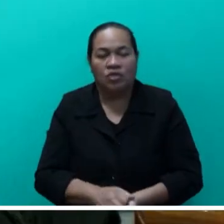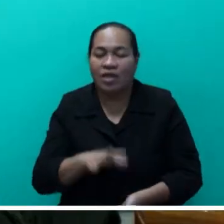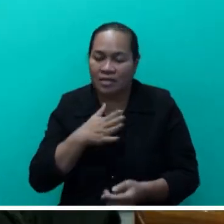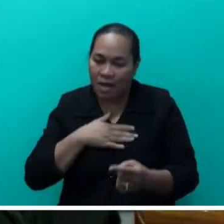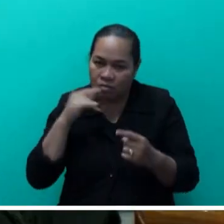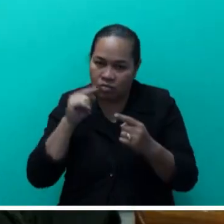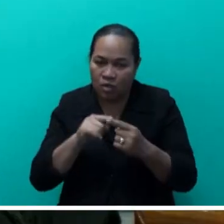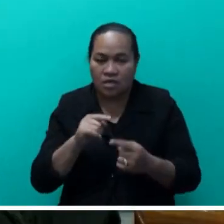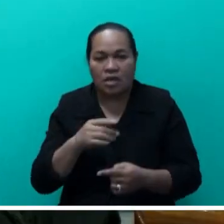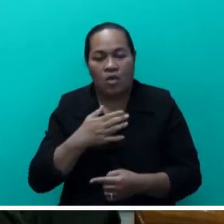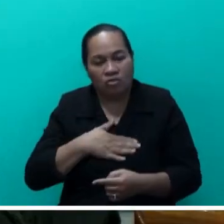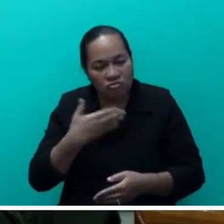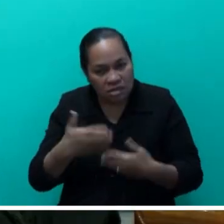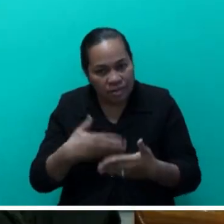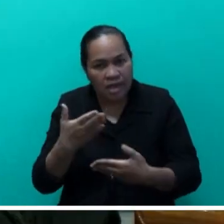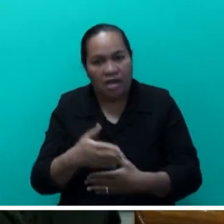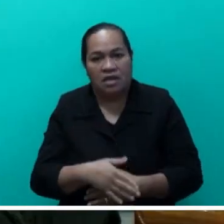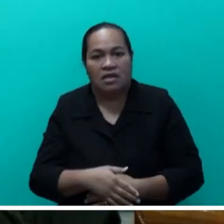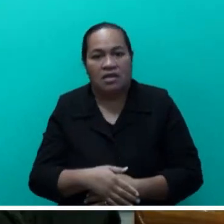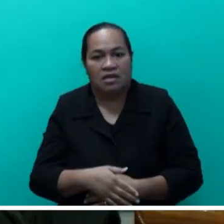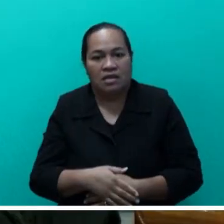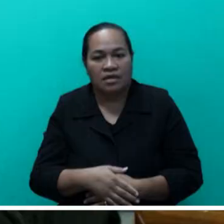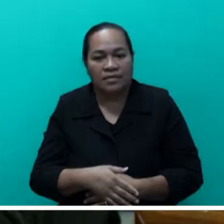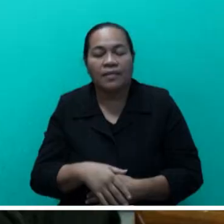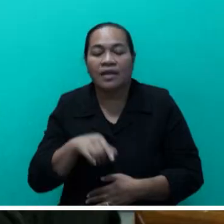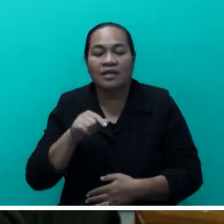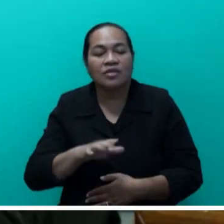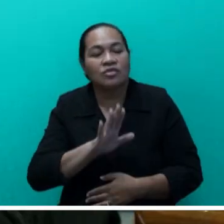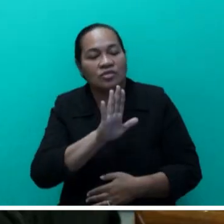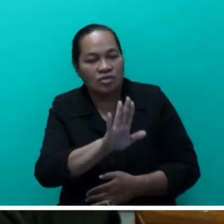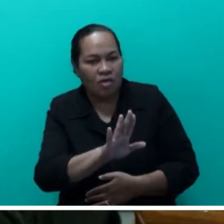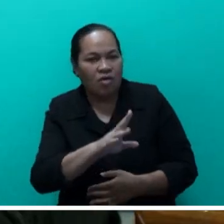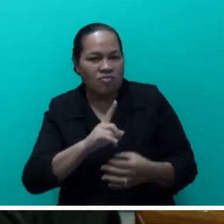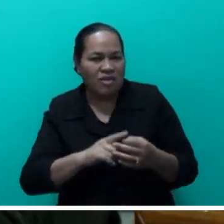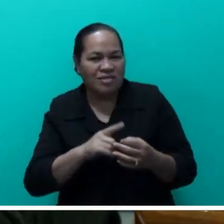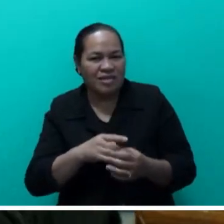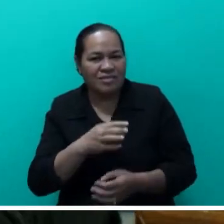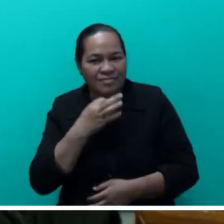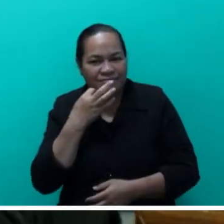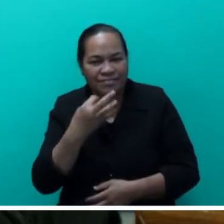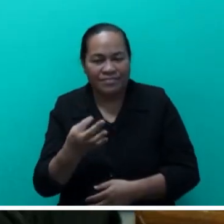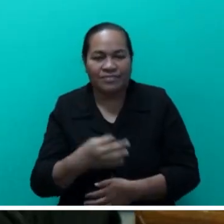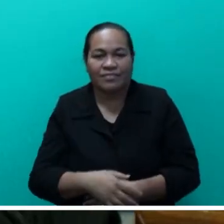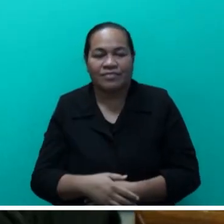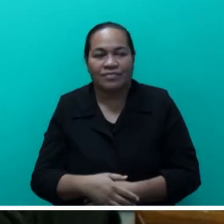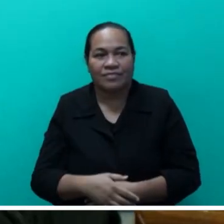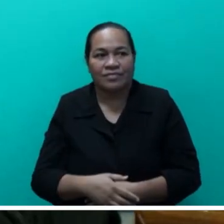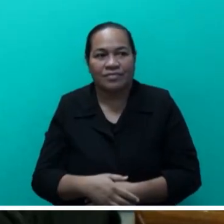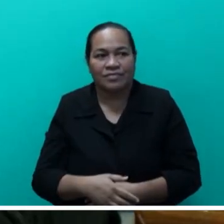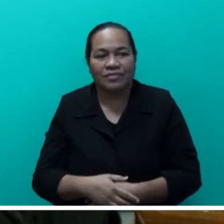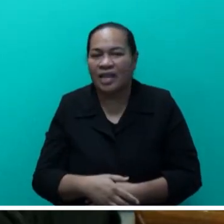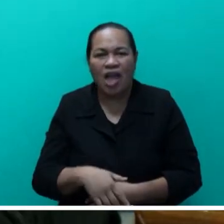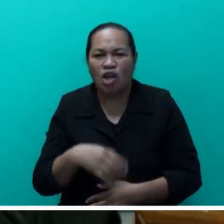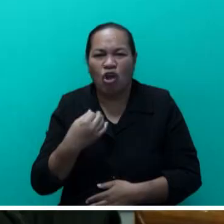Speaker, I want to stress in relation to Honorable Sanjay Kipal. No shortcut. No